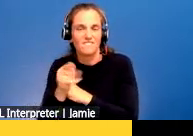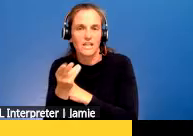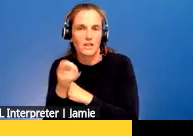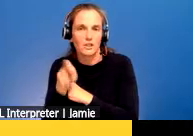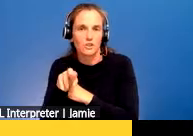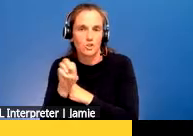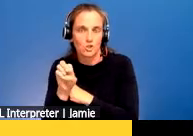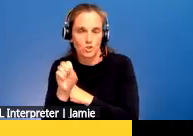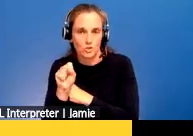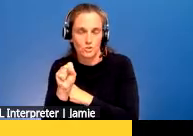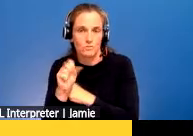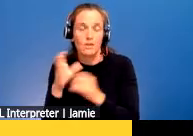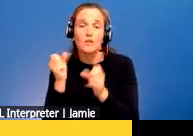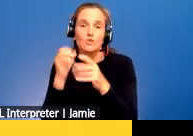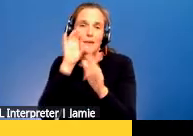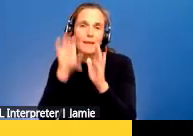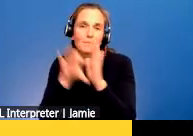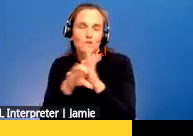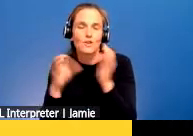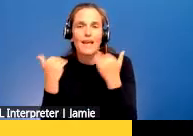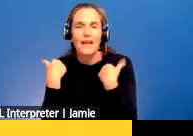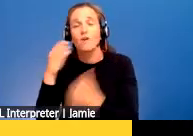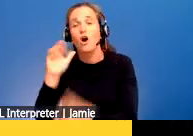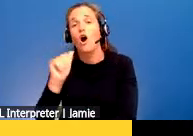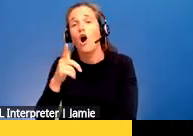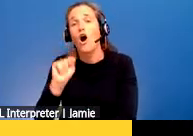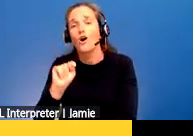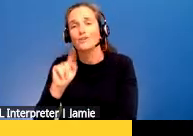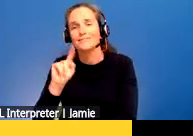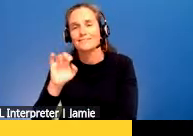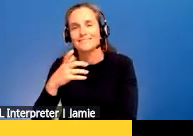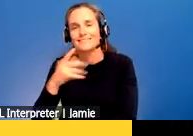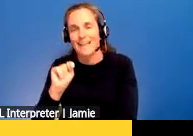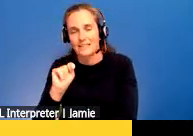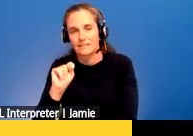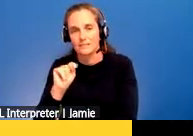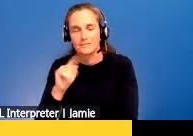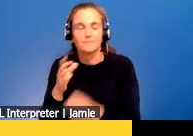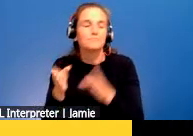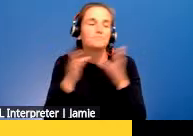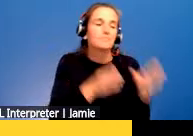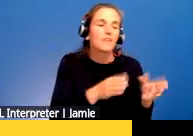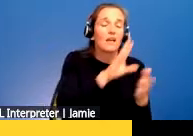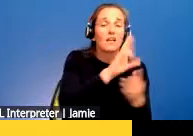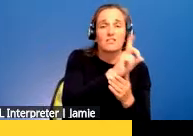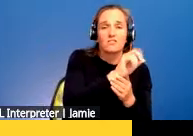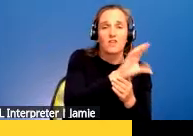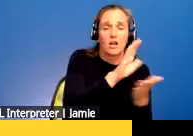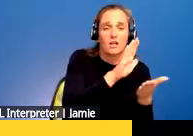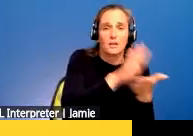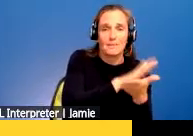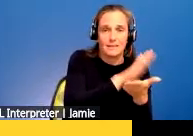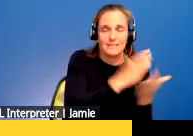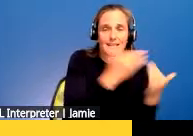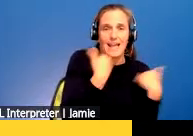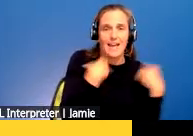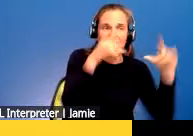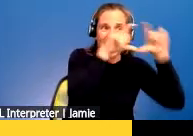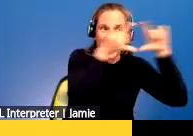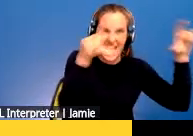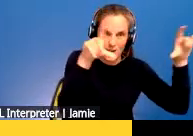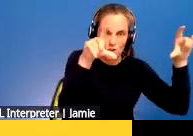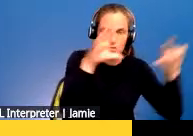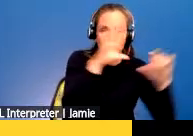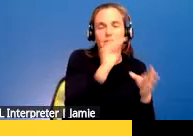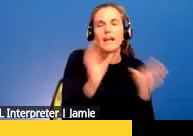alt text, making sure that documents have headers, and that you're using sufficient font sizes.